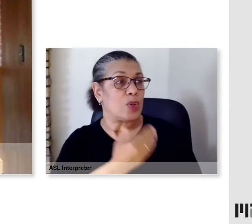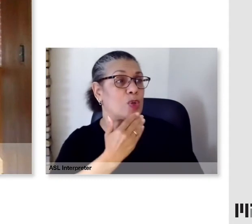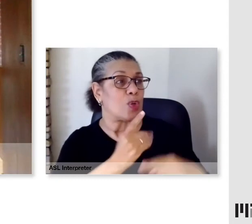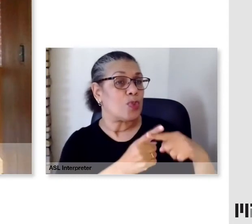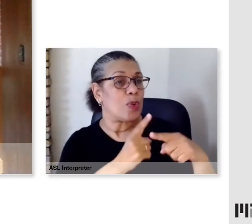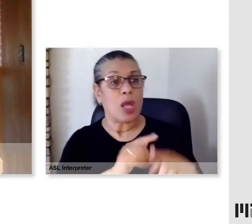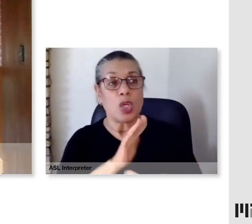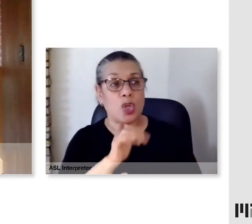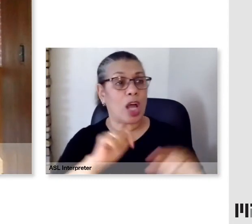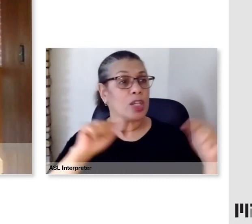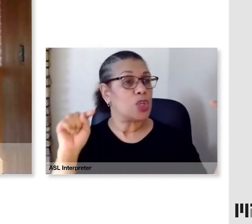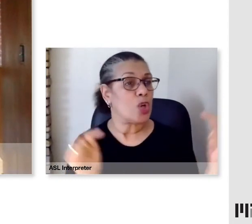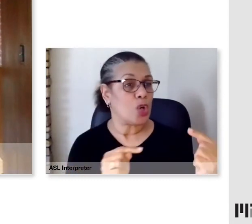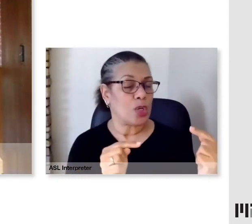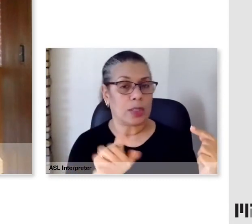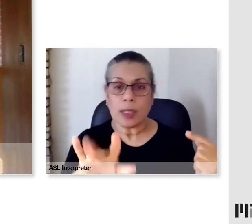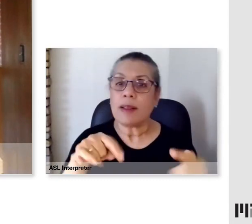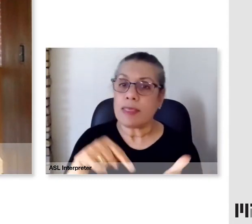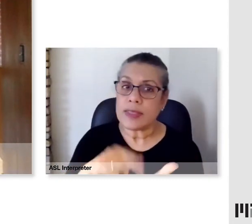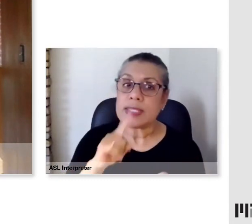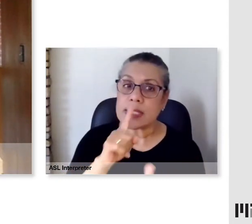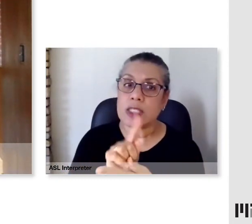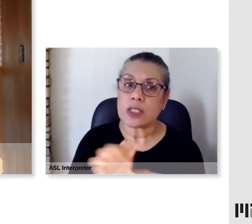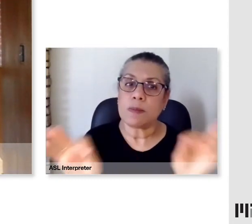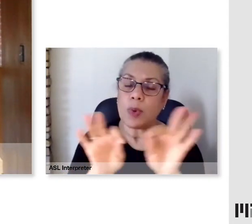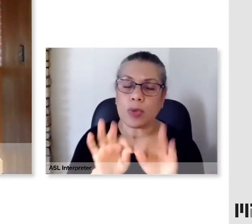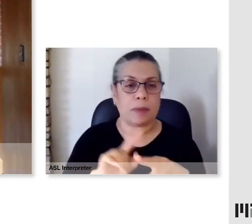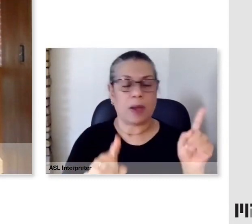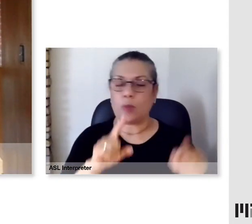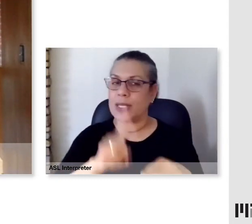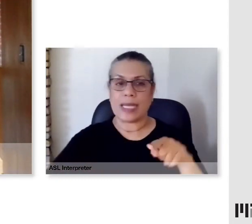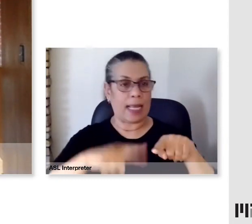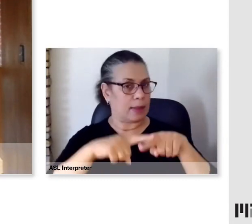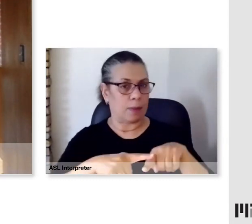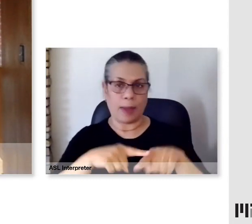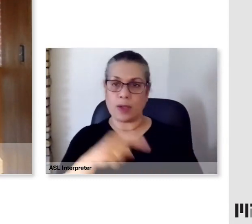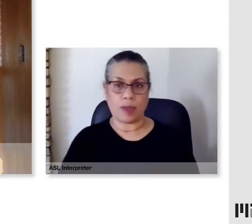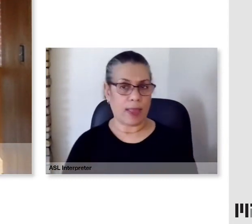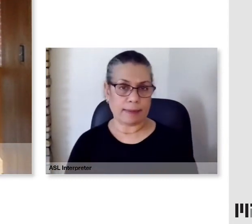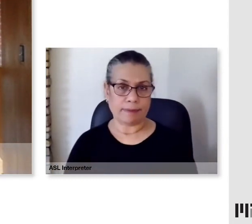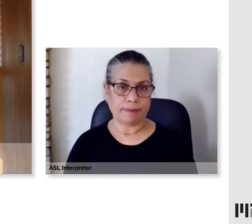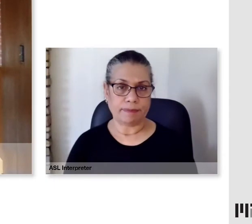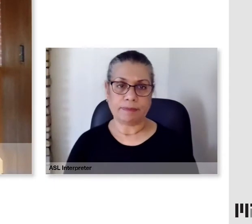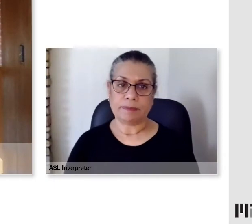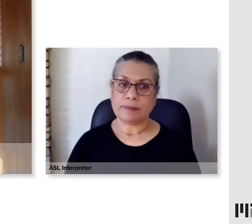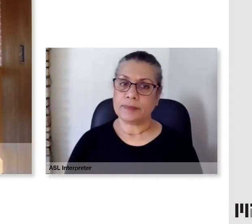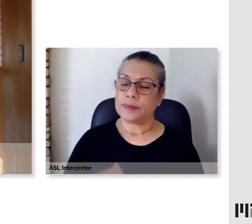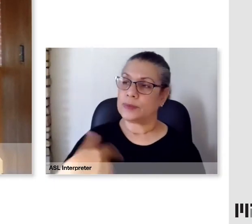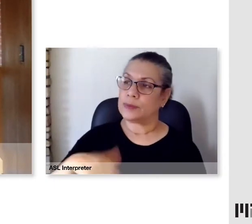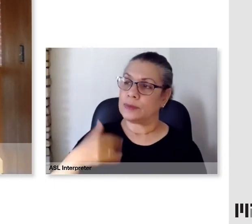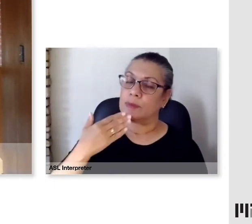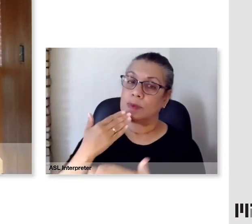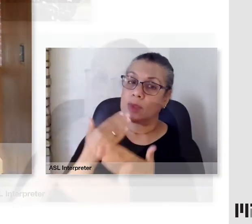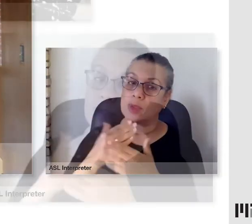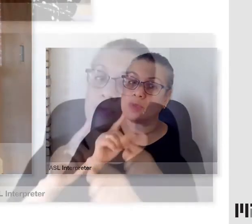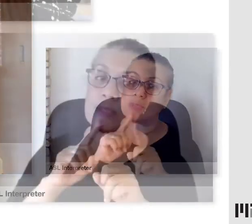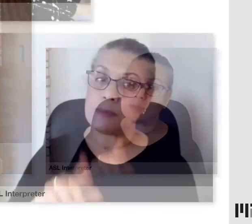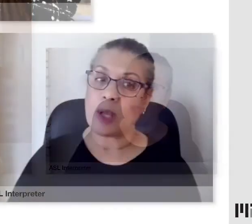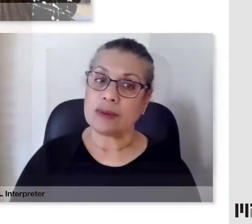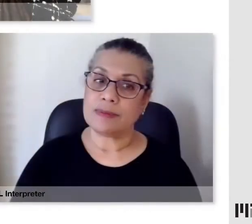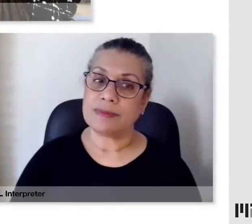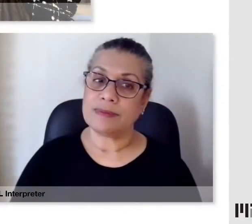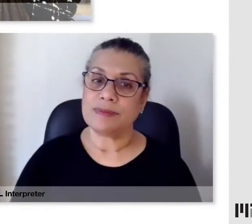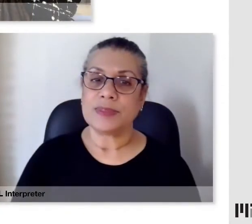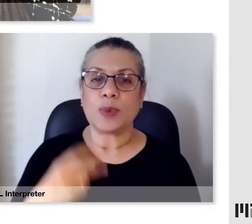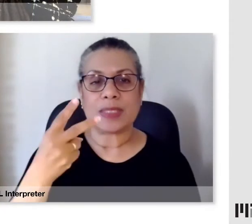as important as that is. Right. So what I love in your response are well, I was going to say two things,